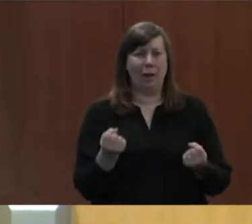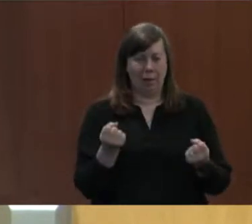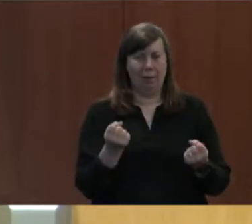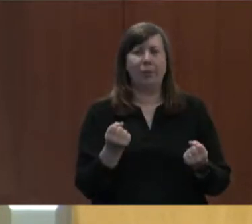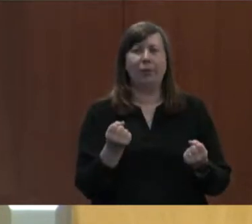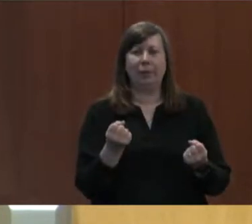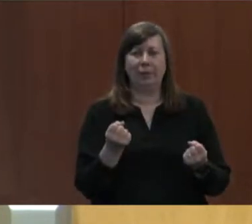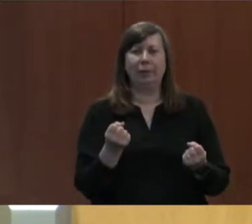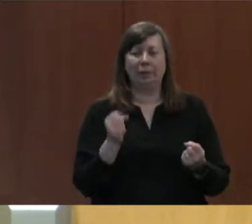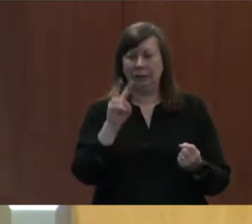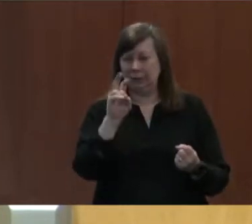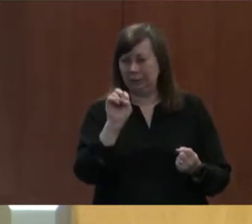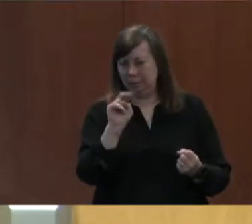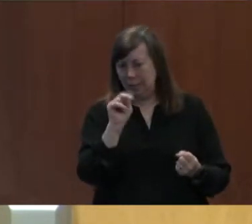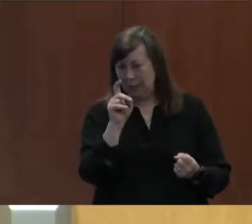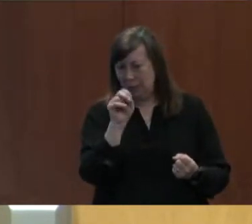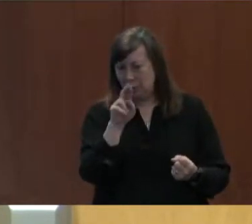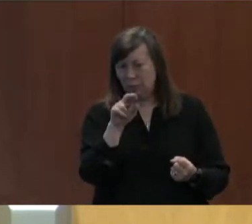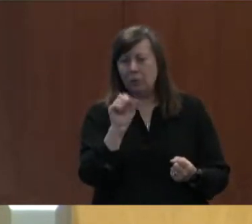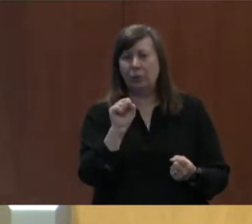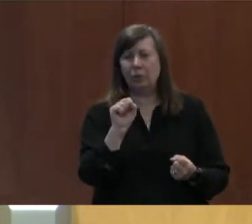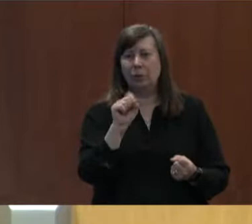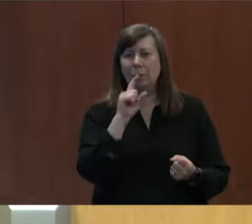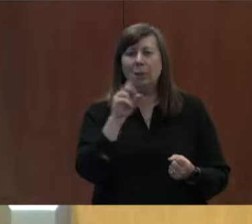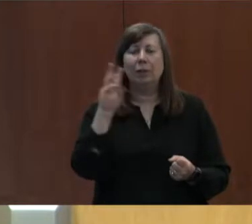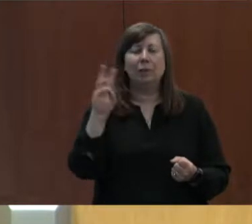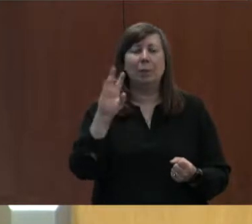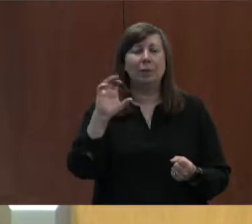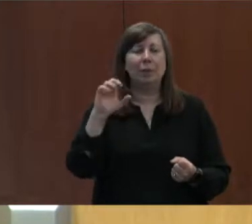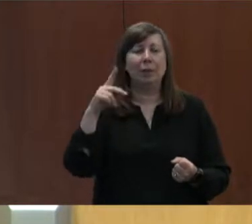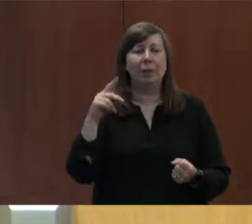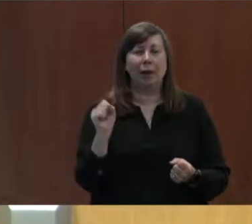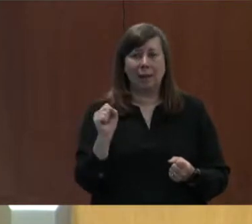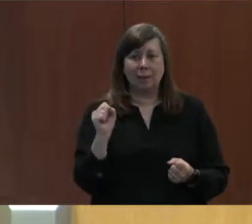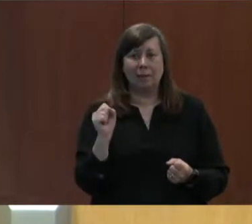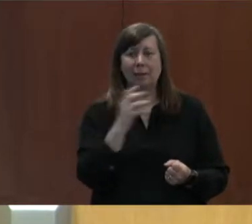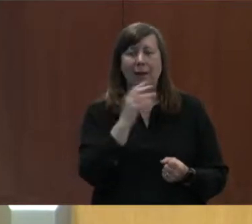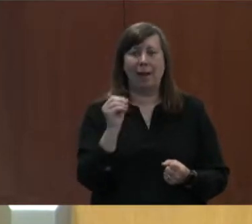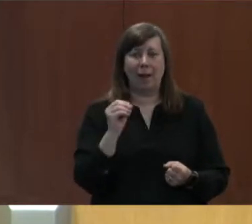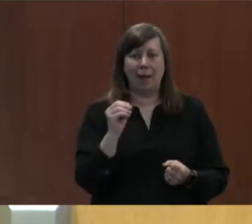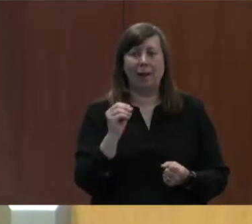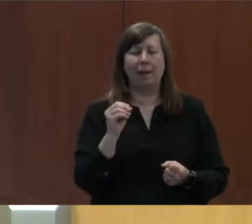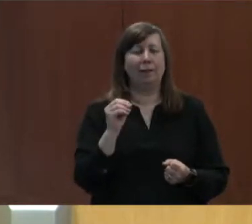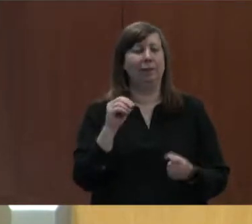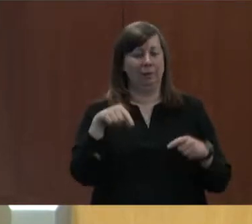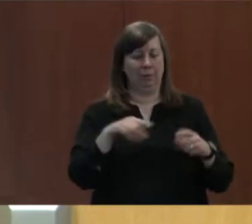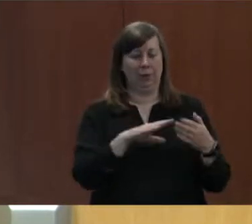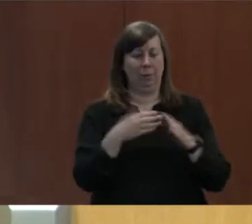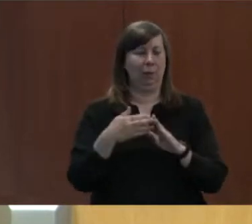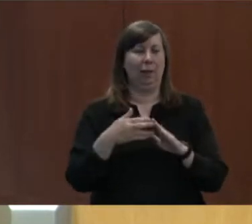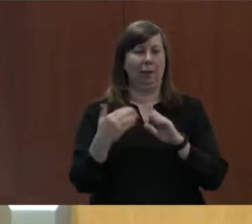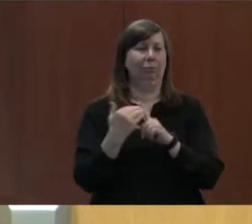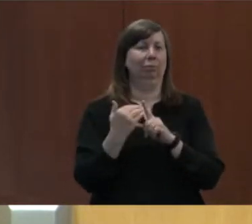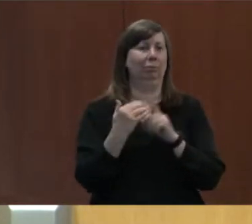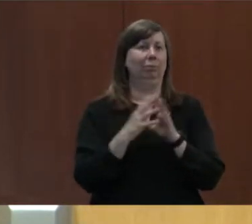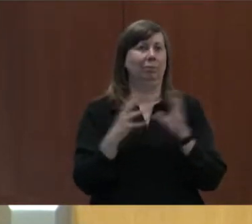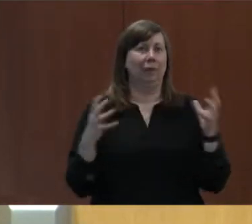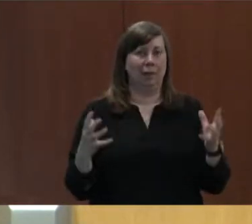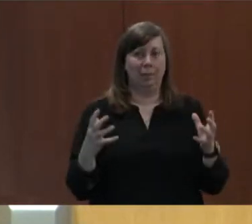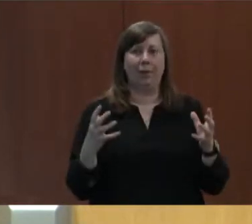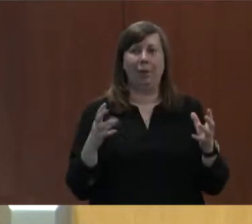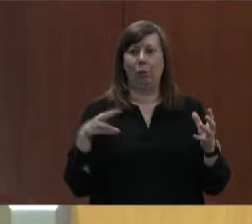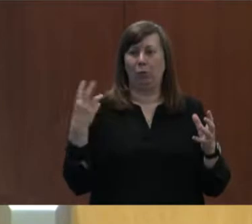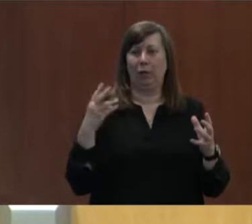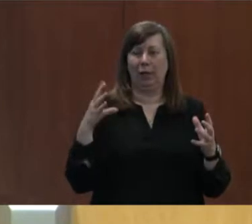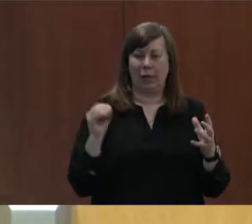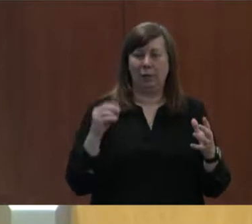surrounding vendors over there that work with WCPS and work with the community. And I got reminded how wonderful the